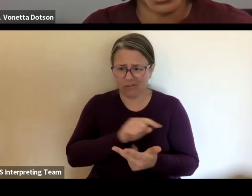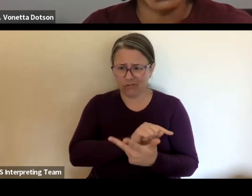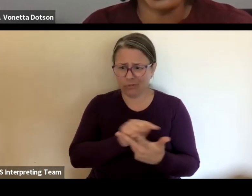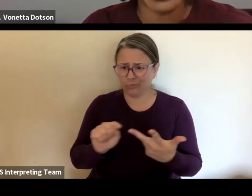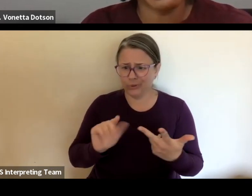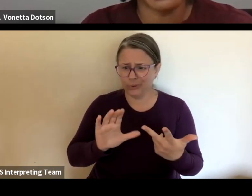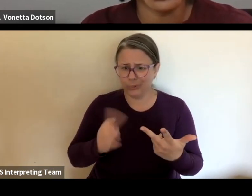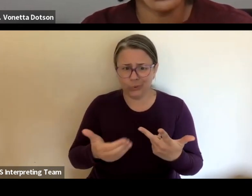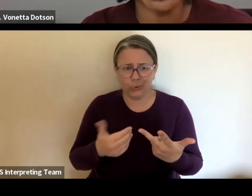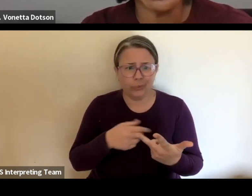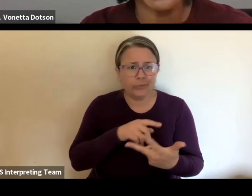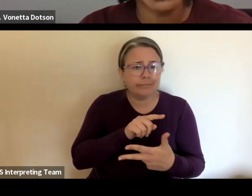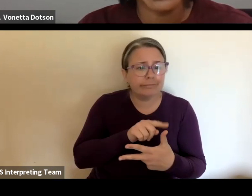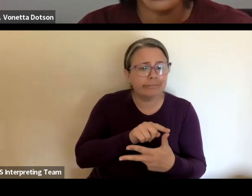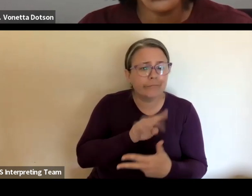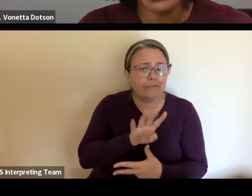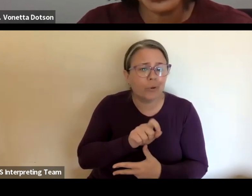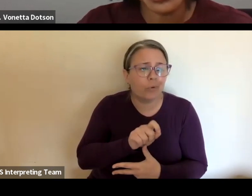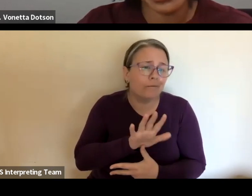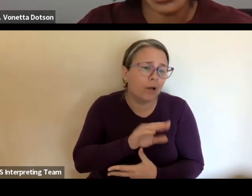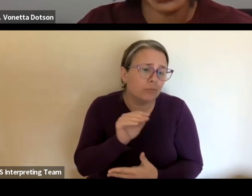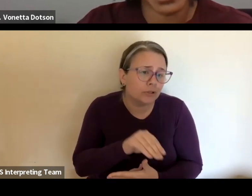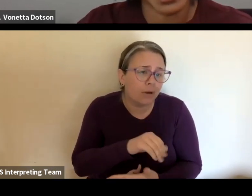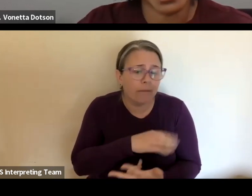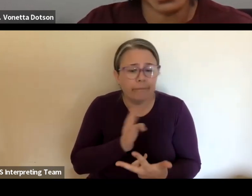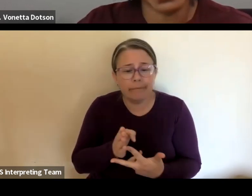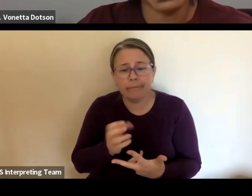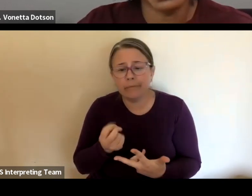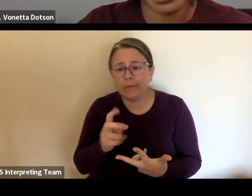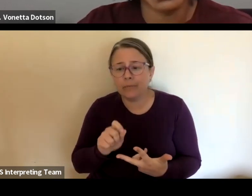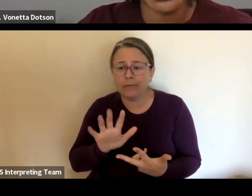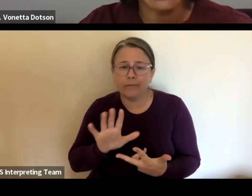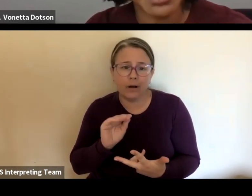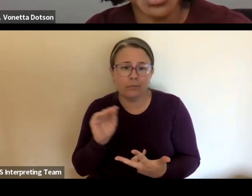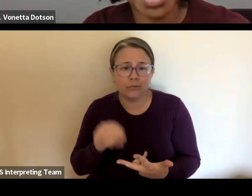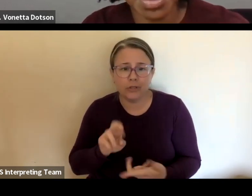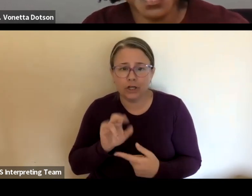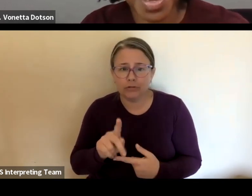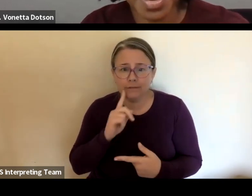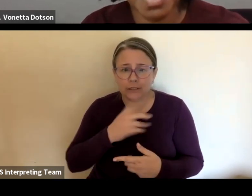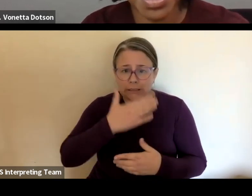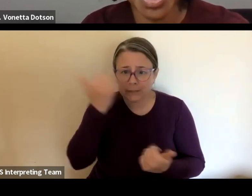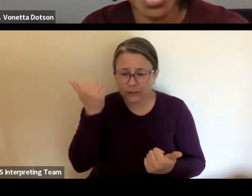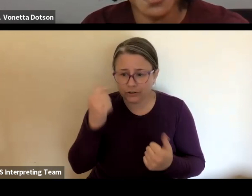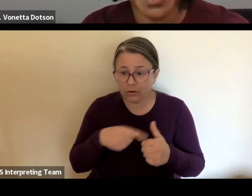and 12.5% risk for dementia. So this really shows you